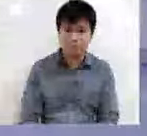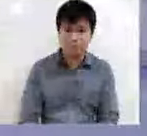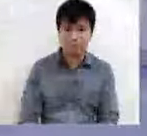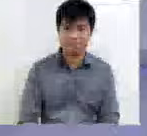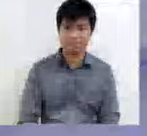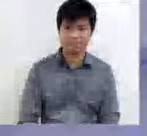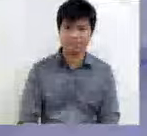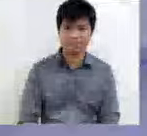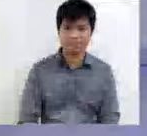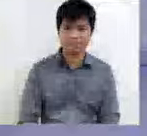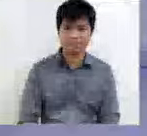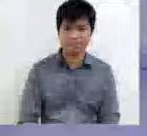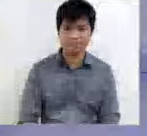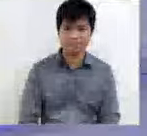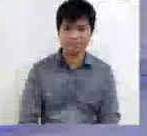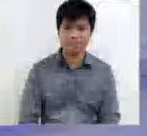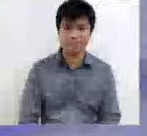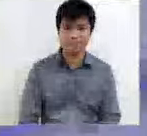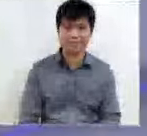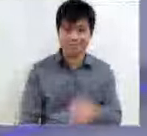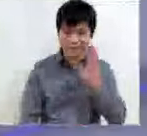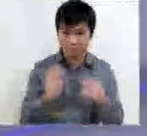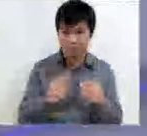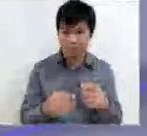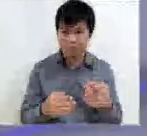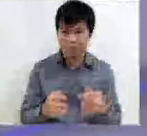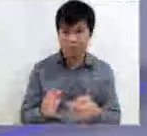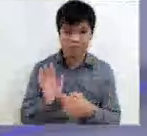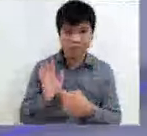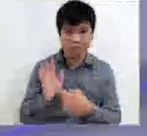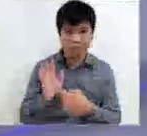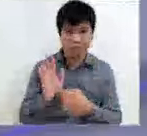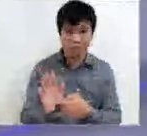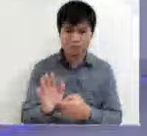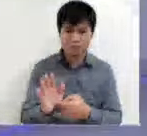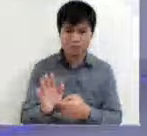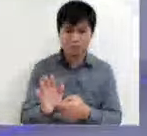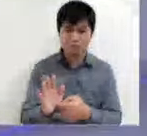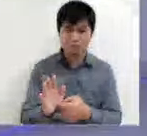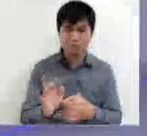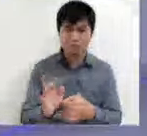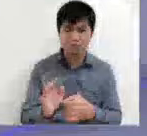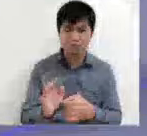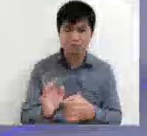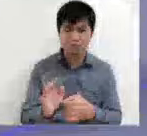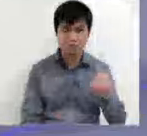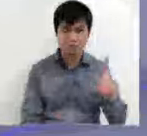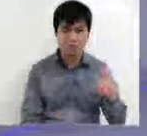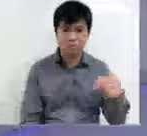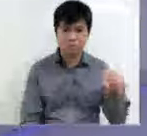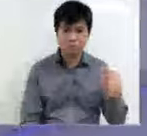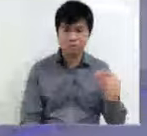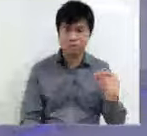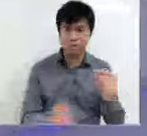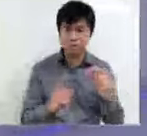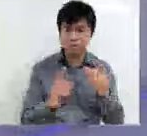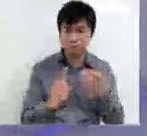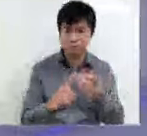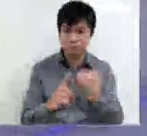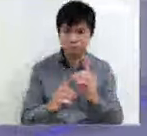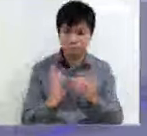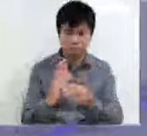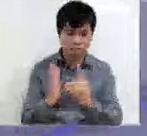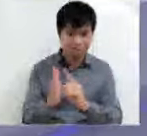Mga kapatid, nilabas na ng Oxford University Press ng Oxford Dictionary ang kanilang Word of the